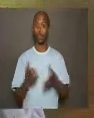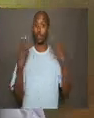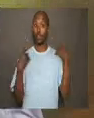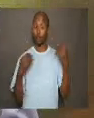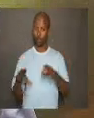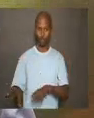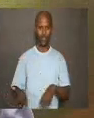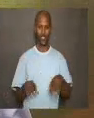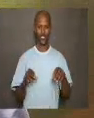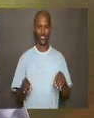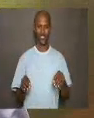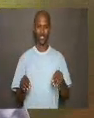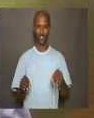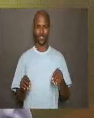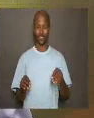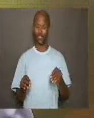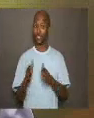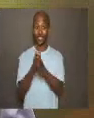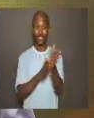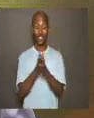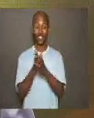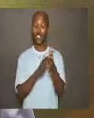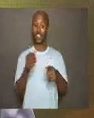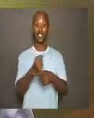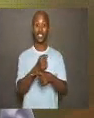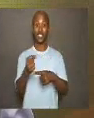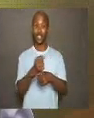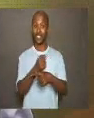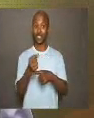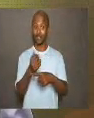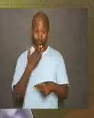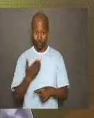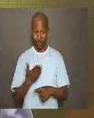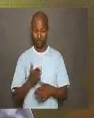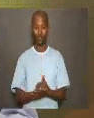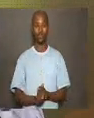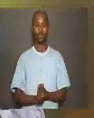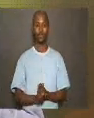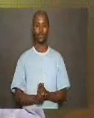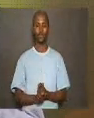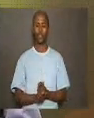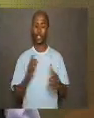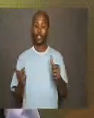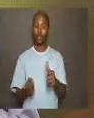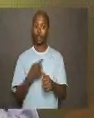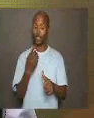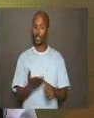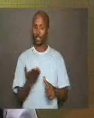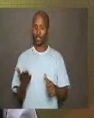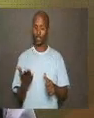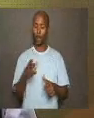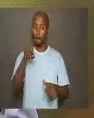Hello, students. This was an interesting exercise, was it not? The first thing we